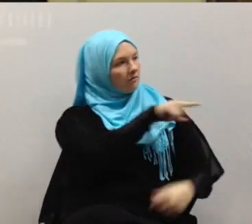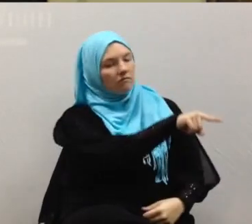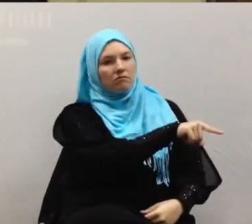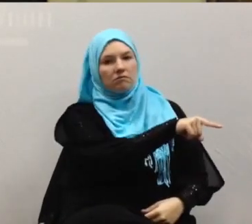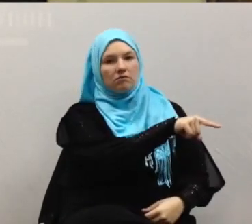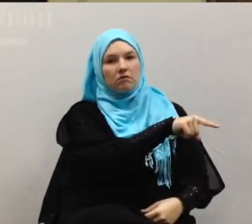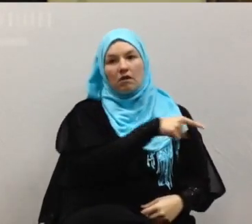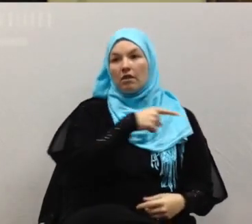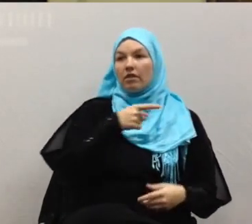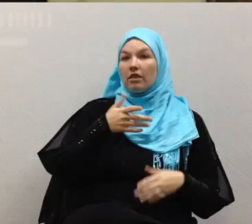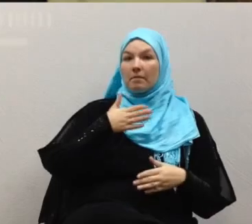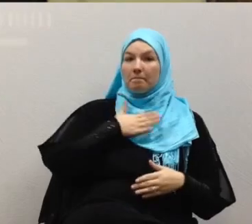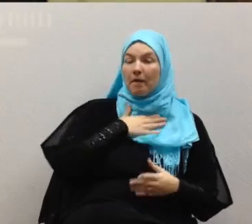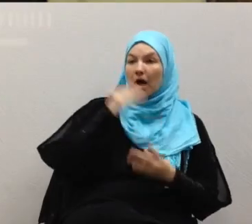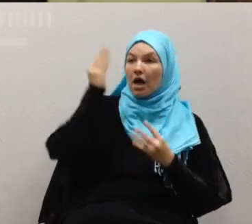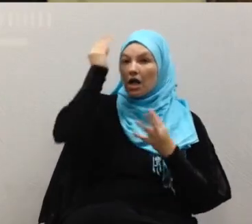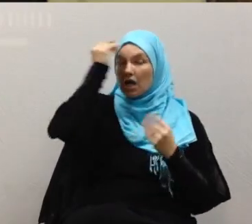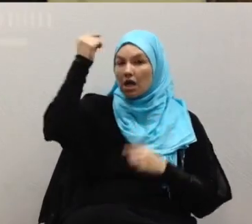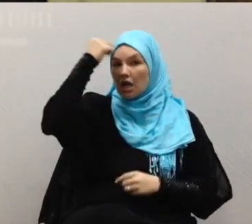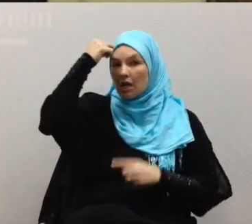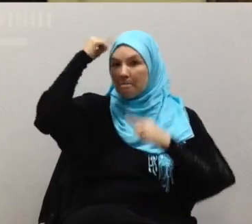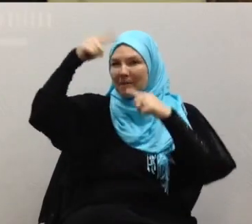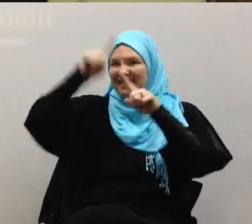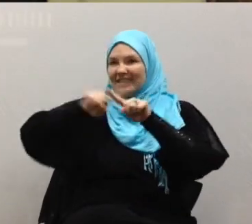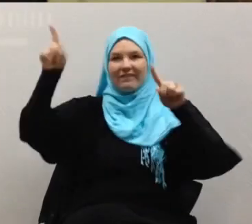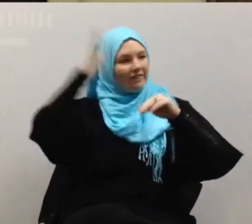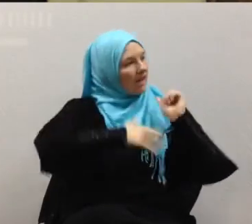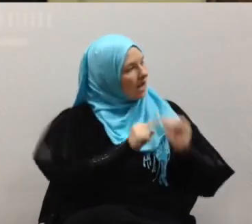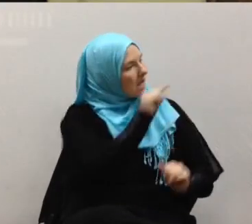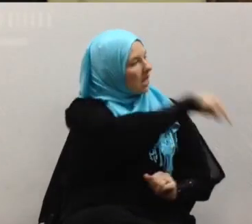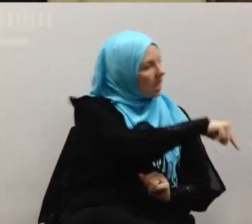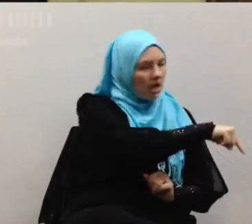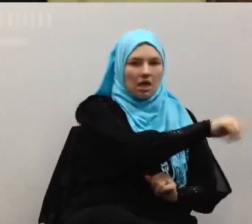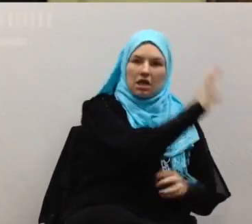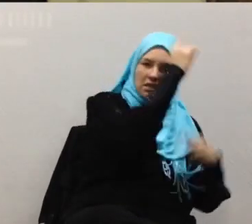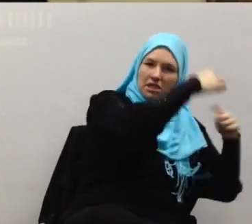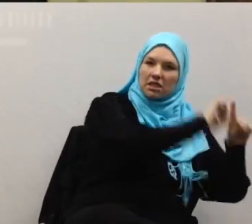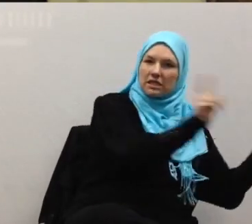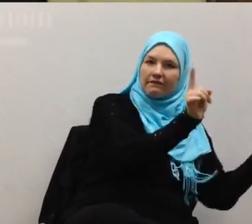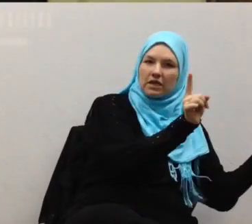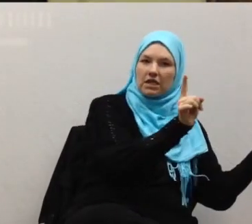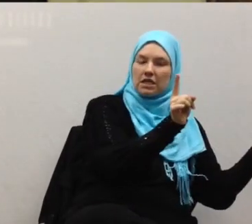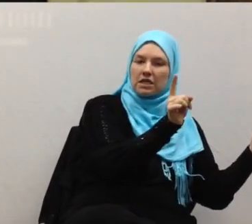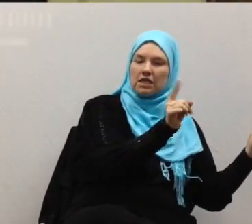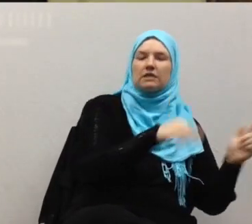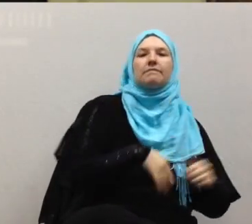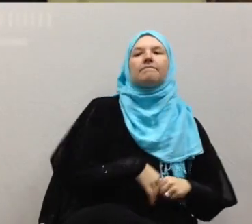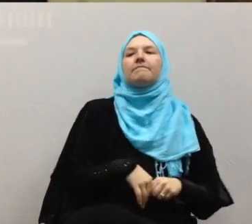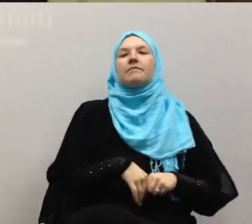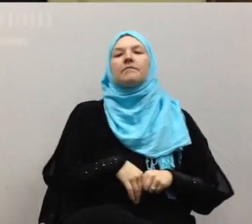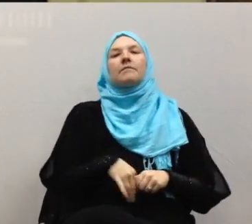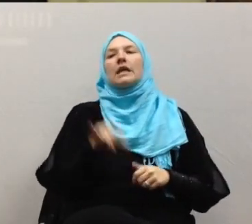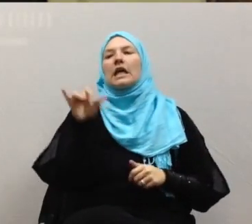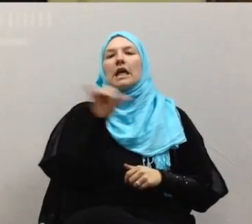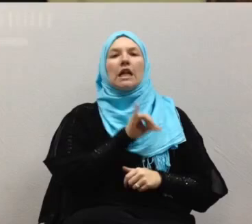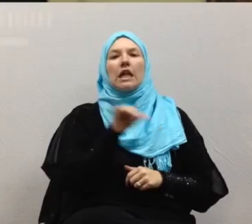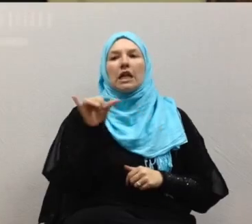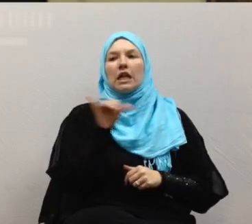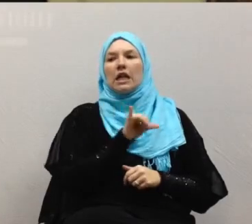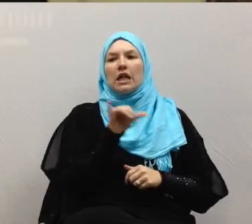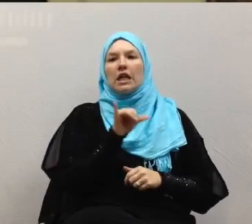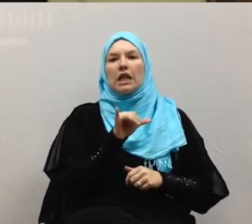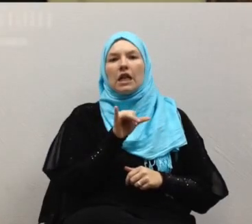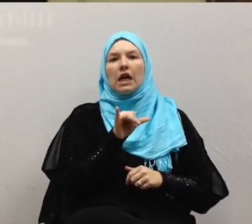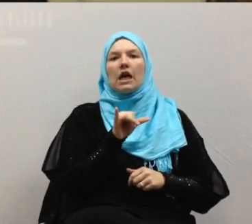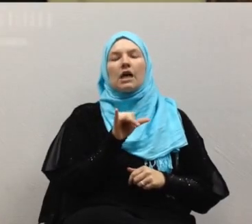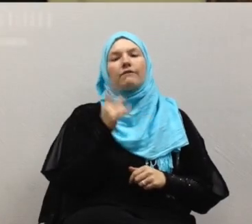vis-a-vis the way your neighbor may think, is like two people sleeping in the same bed, but each one has their own dreams.